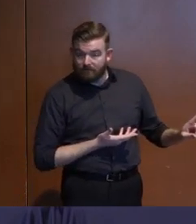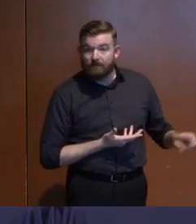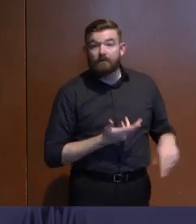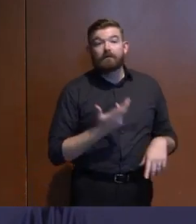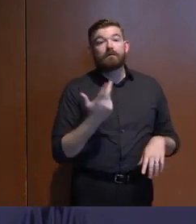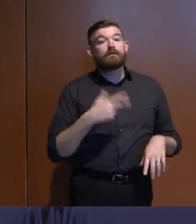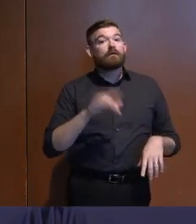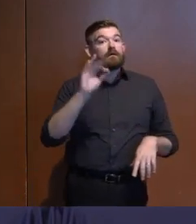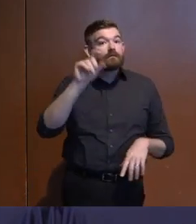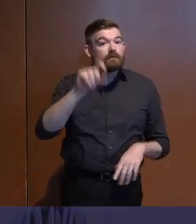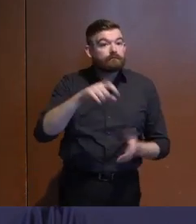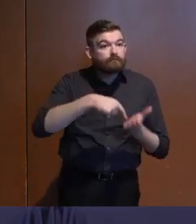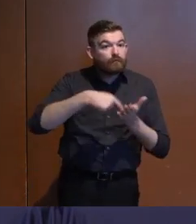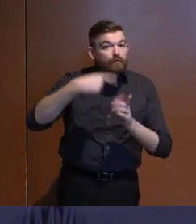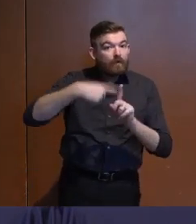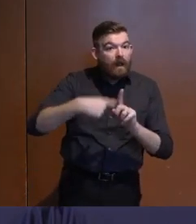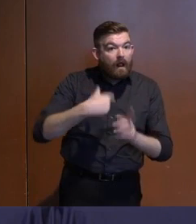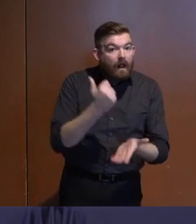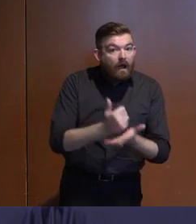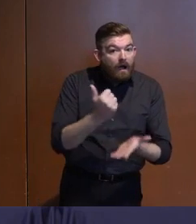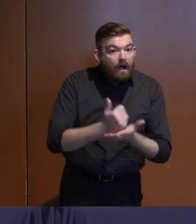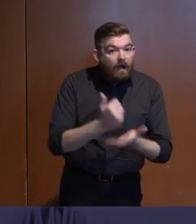you to visit our online portal at